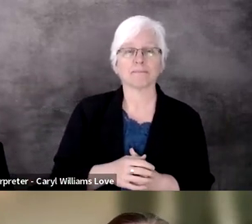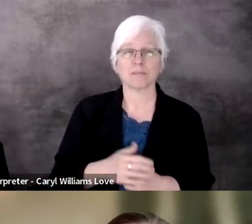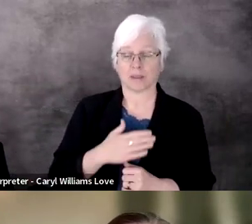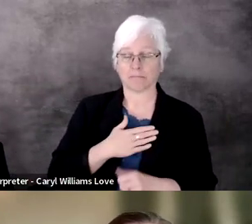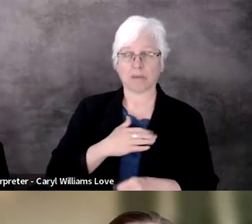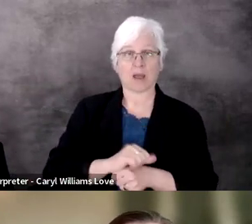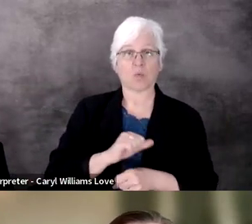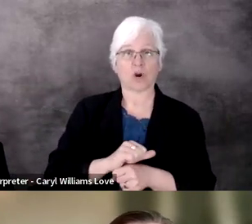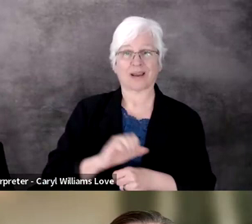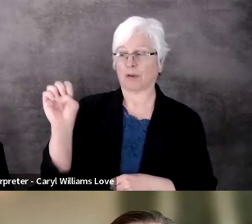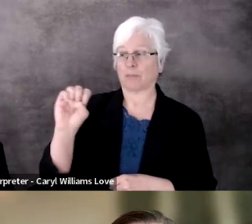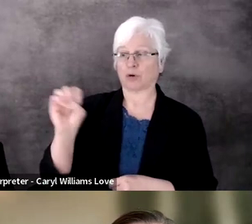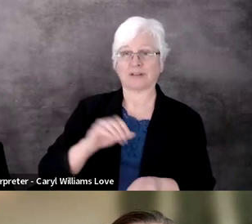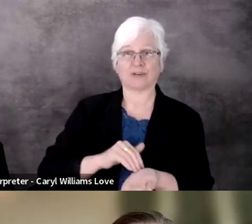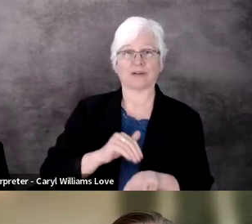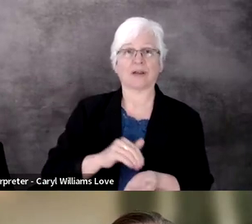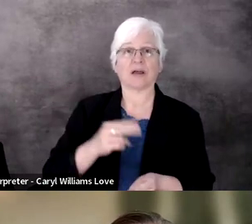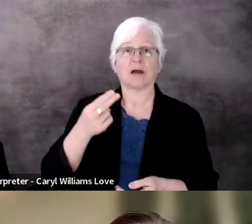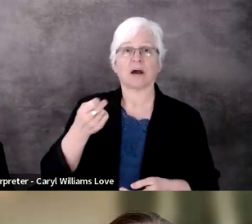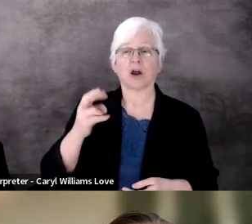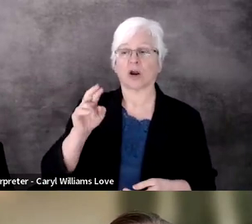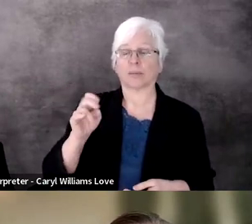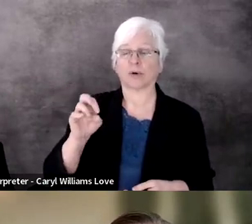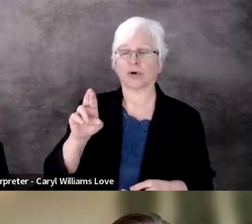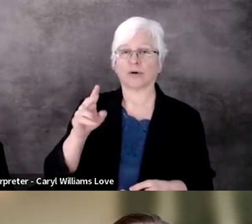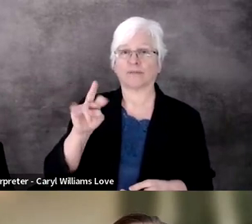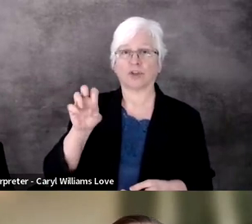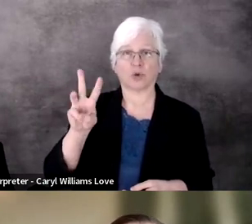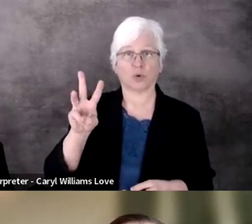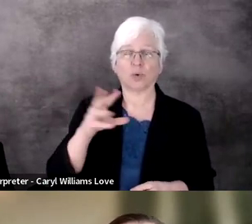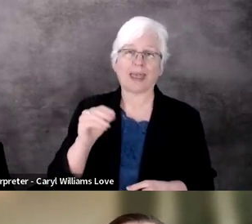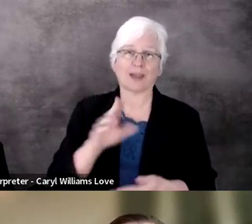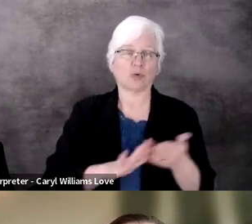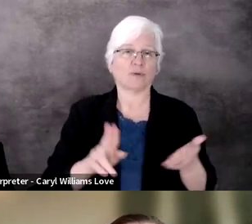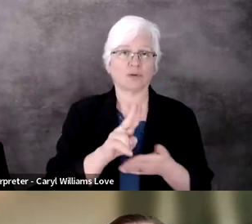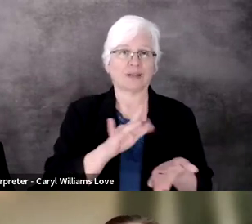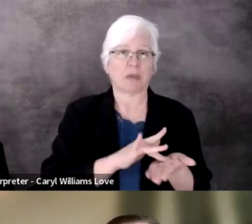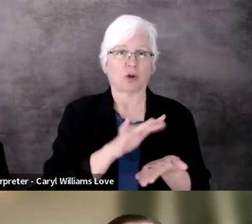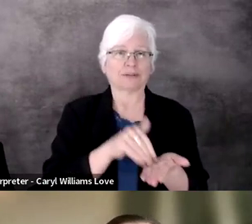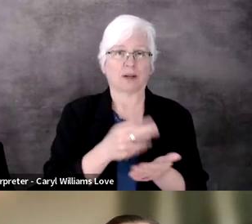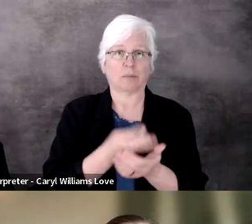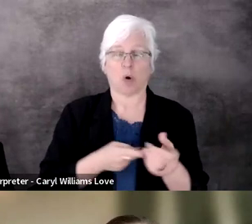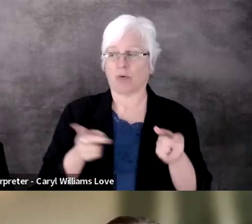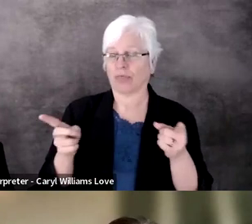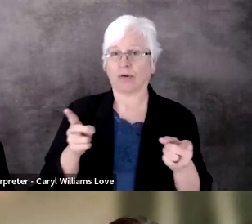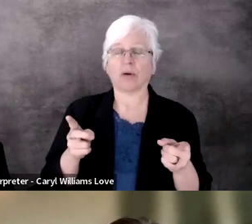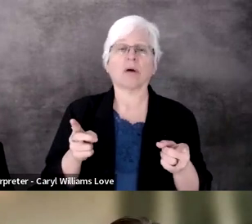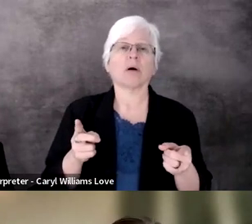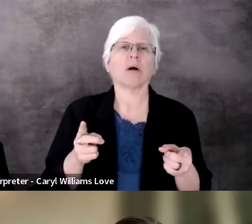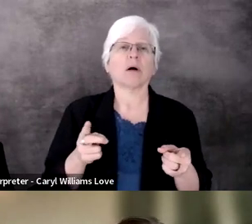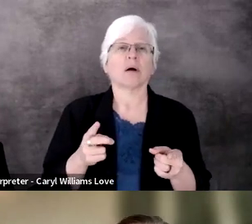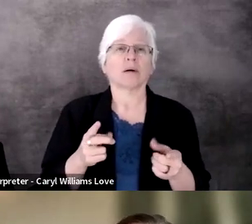emergency physician, and I work at Harborview Medical Center and the University of Washington Medical Center. So two both urban, academic, but